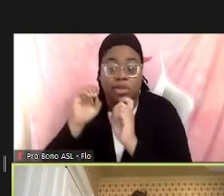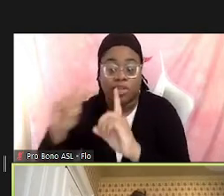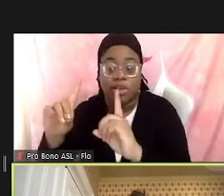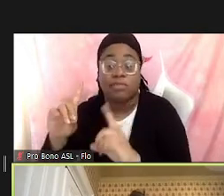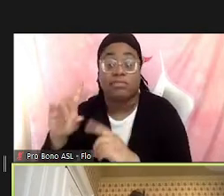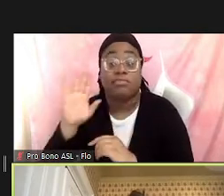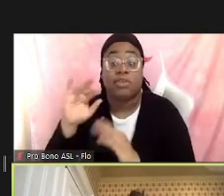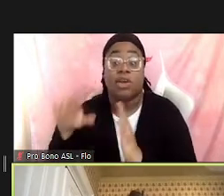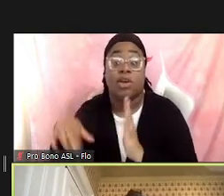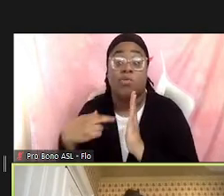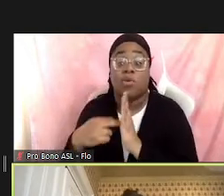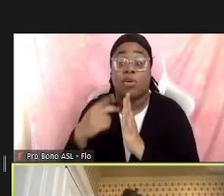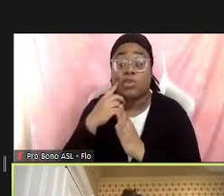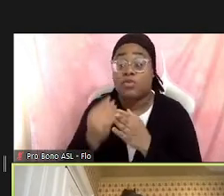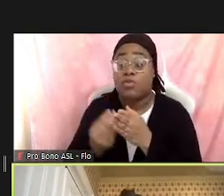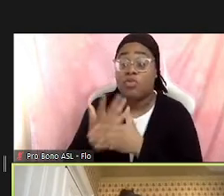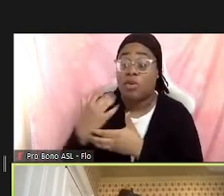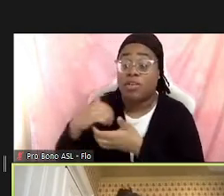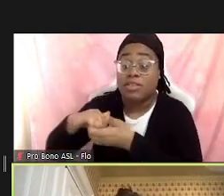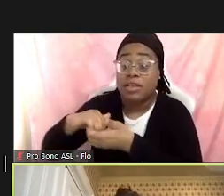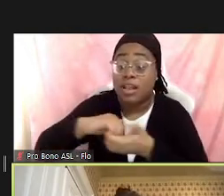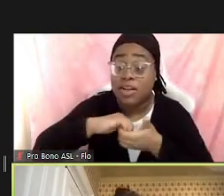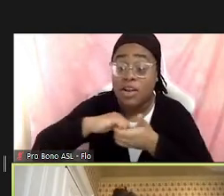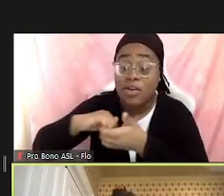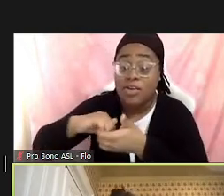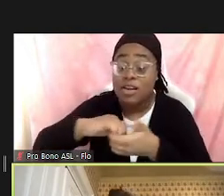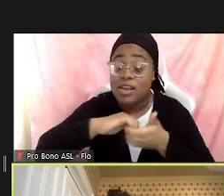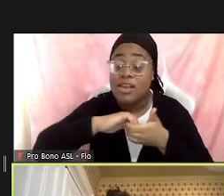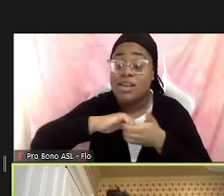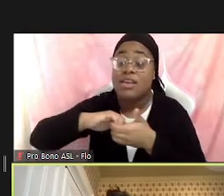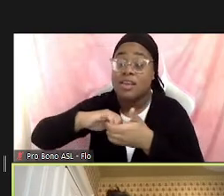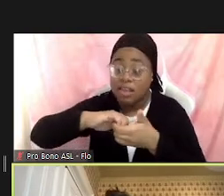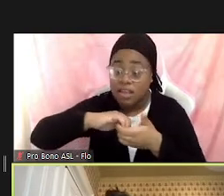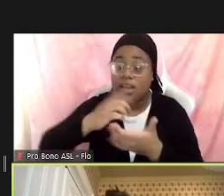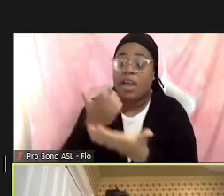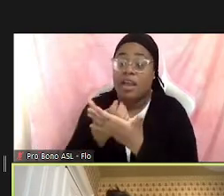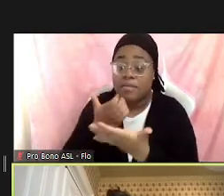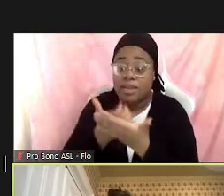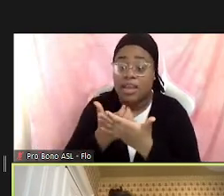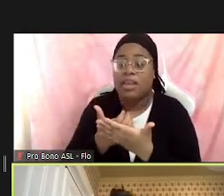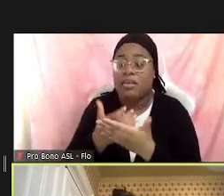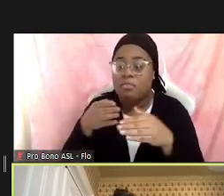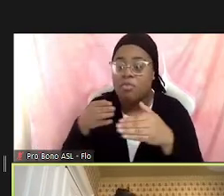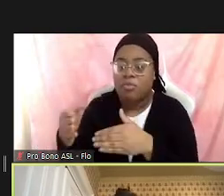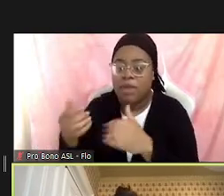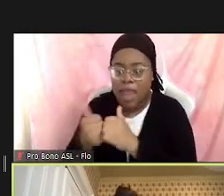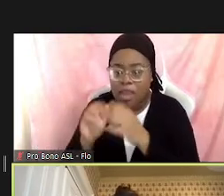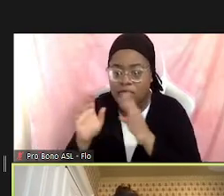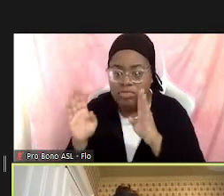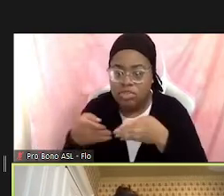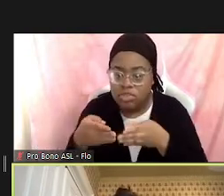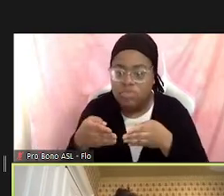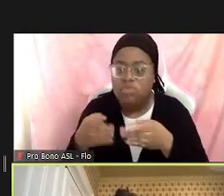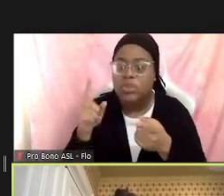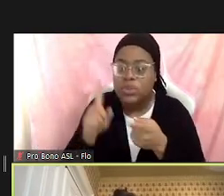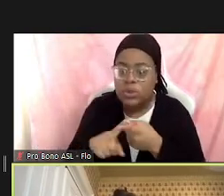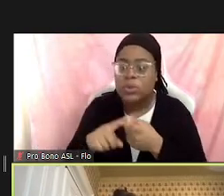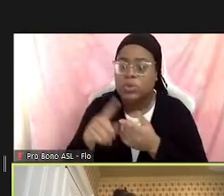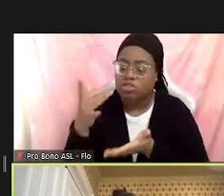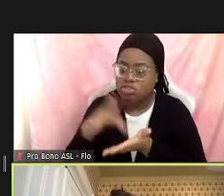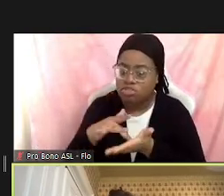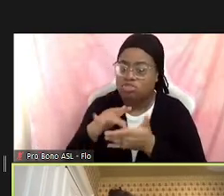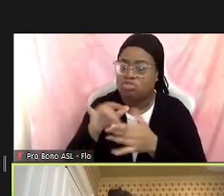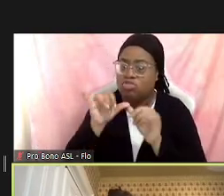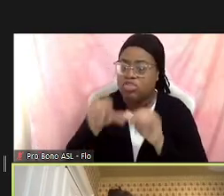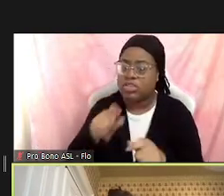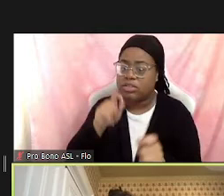is to grow the solidarity economy movement by centering systems change work that is led